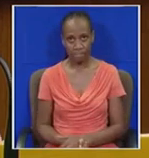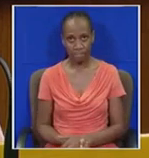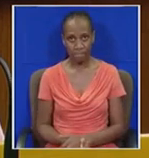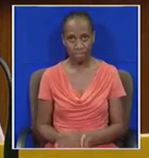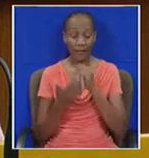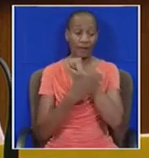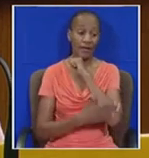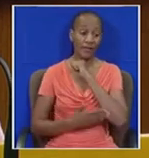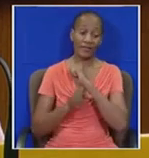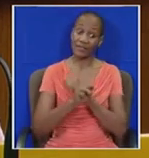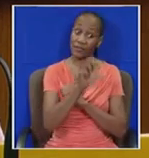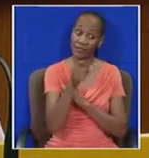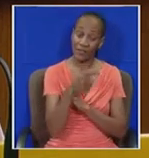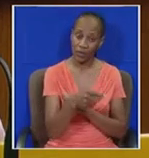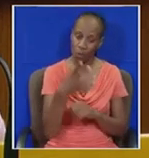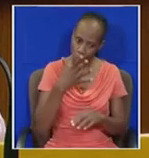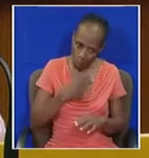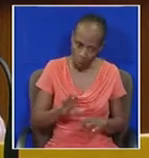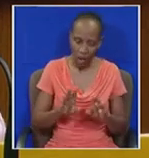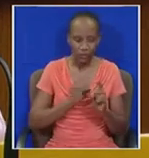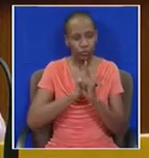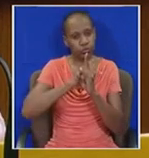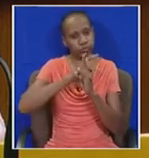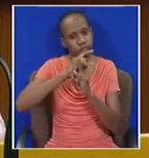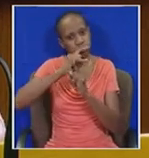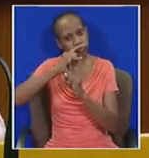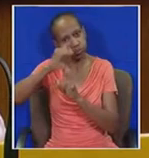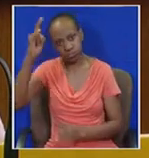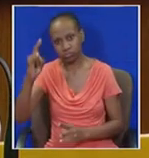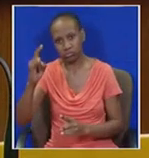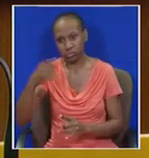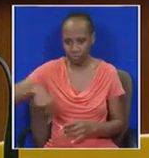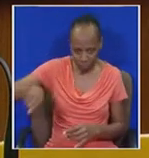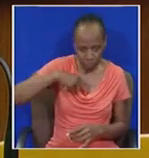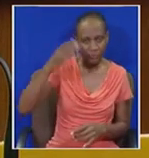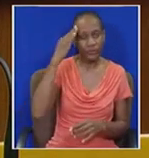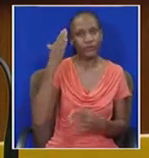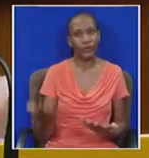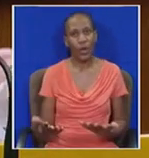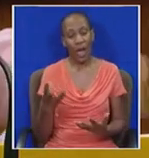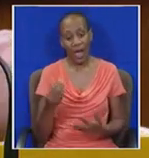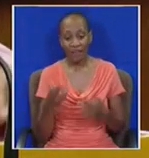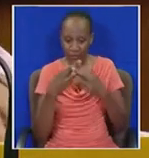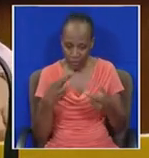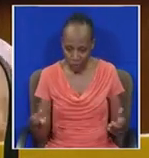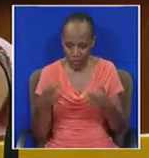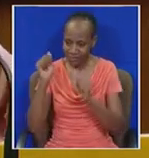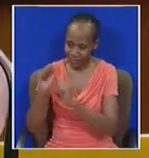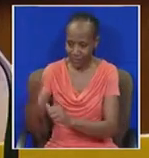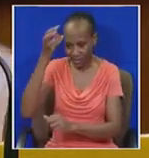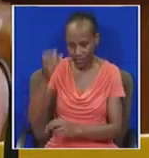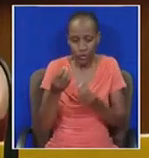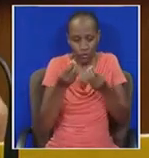country wanting to create a developmental state, we know, uses state resources to address